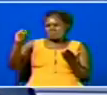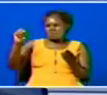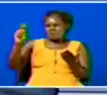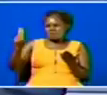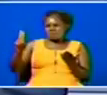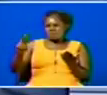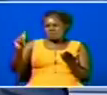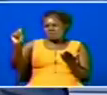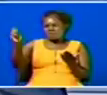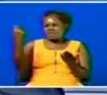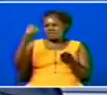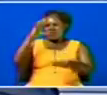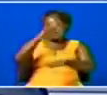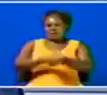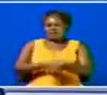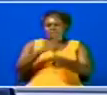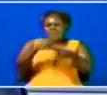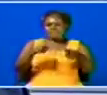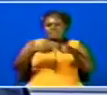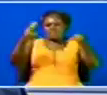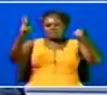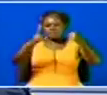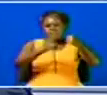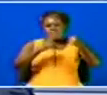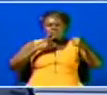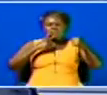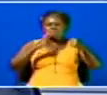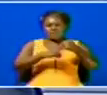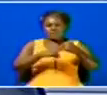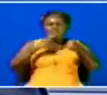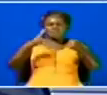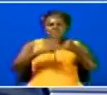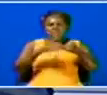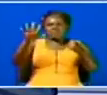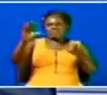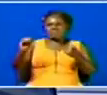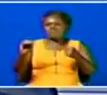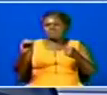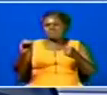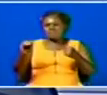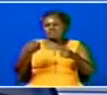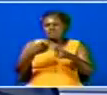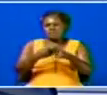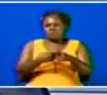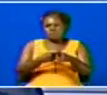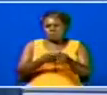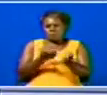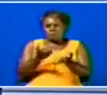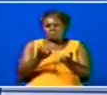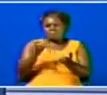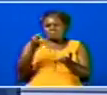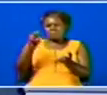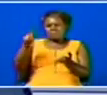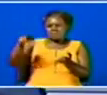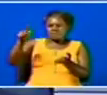financial sector, where Kenya has secured a seven-year $750 million syndicated loan from the Trade Development Bank, formerly